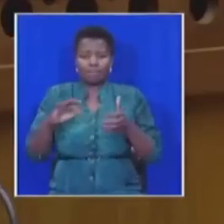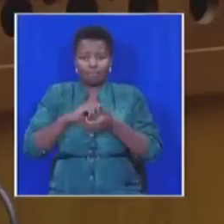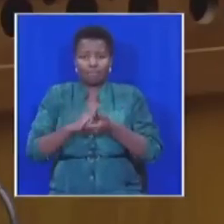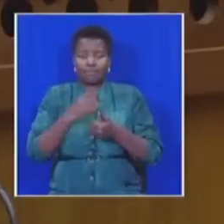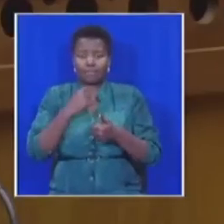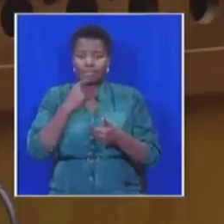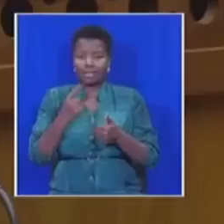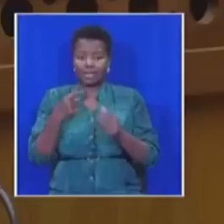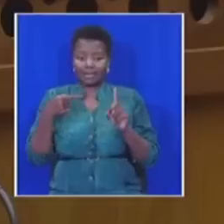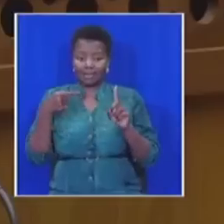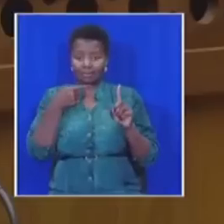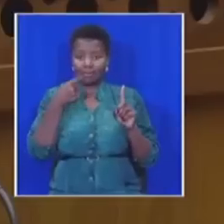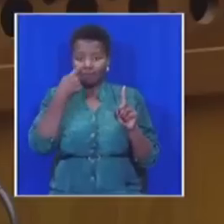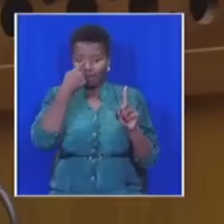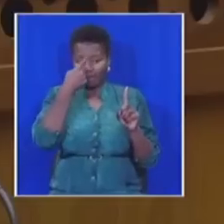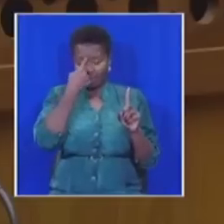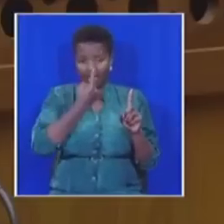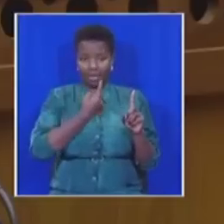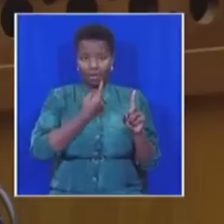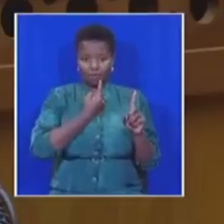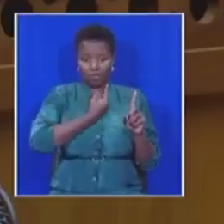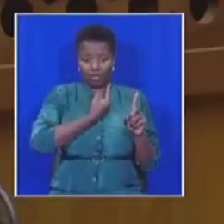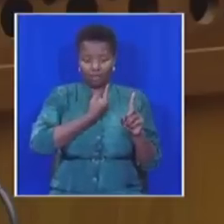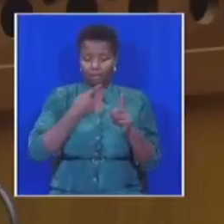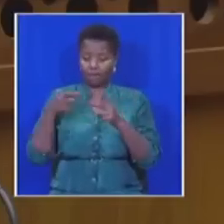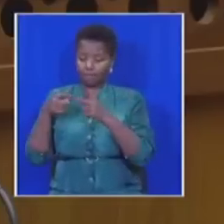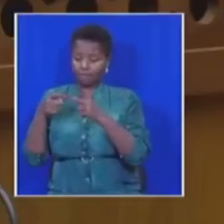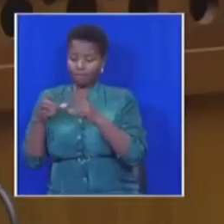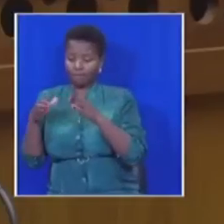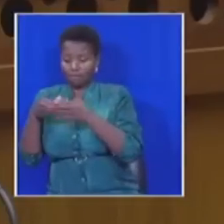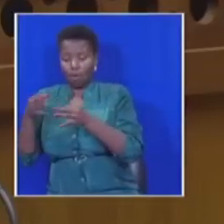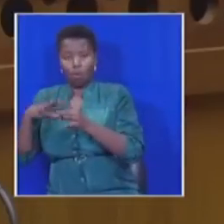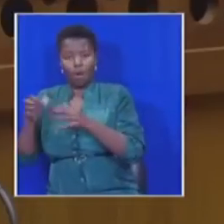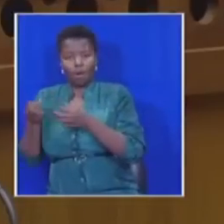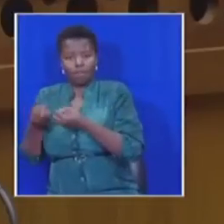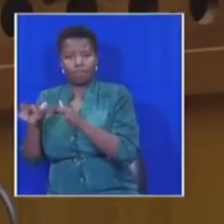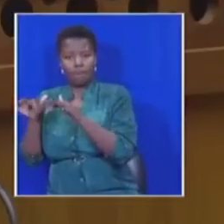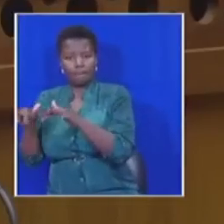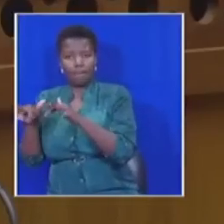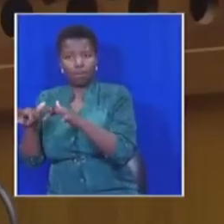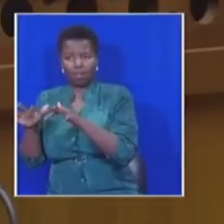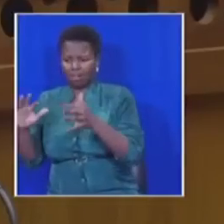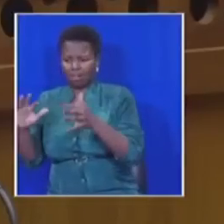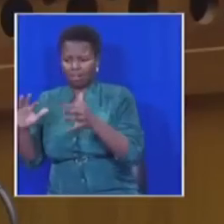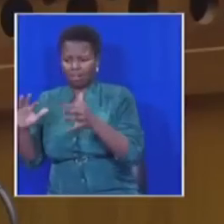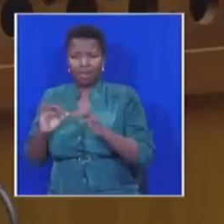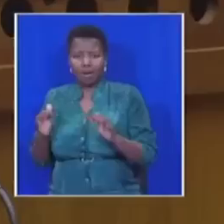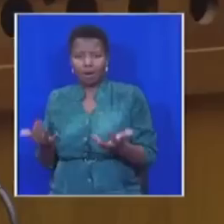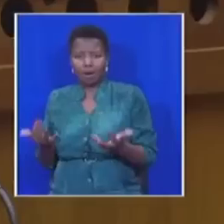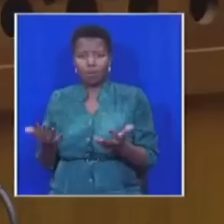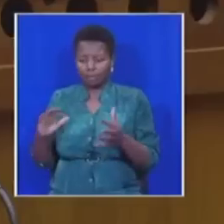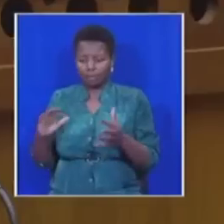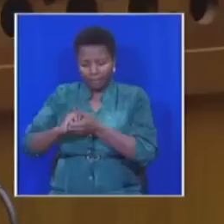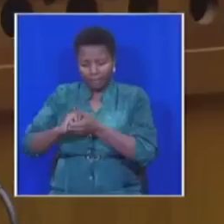a neoliberal and pseudo-leftist political party. This is a coalition that should never have happened, but it has